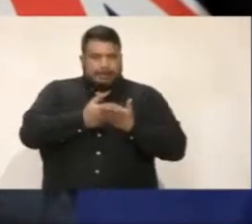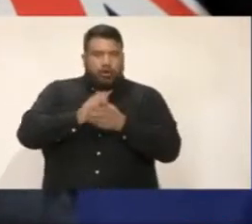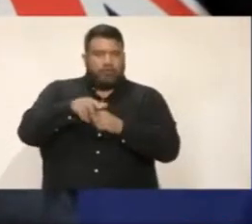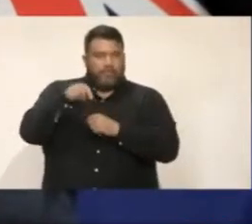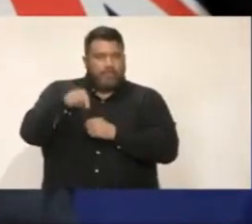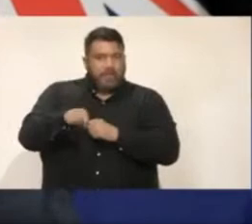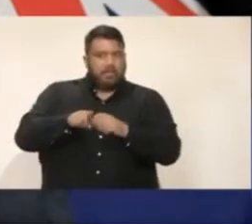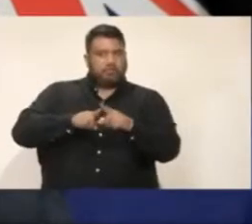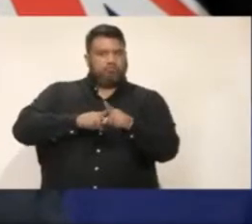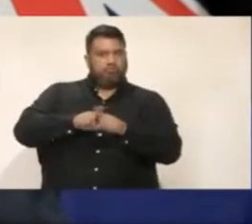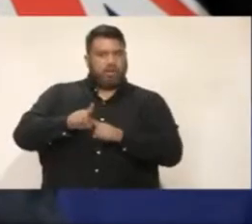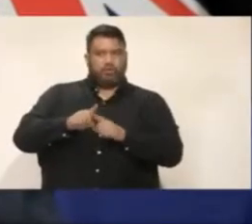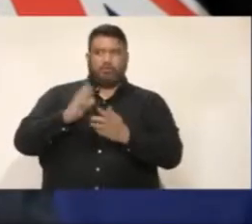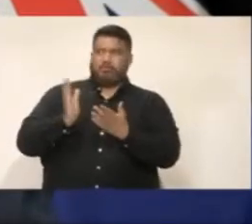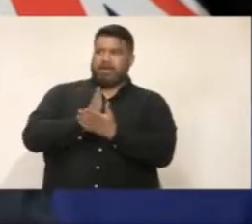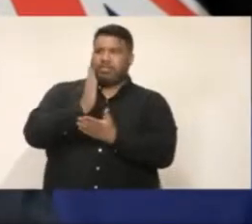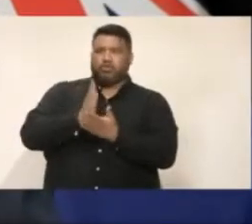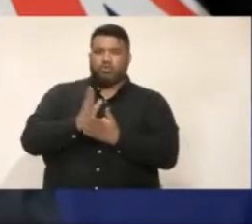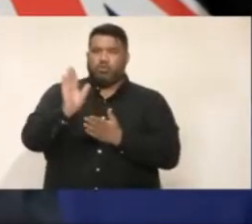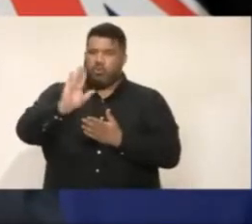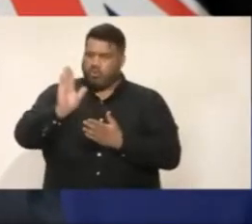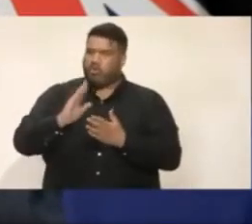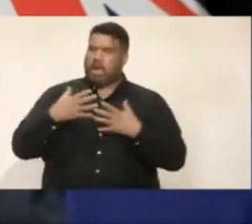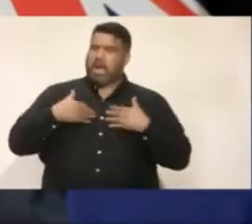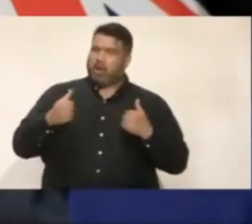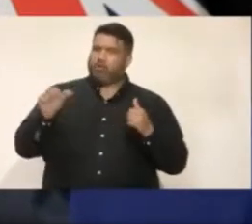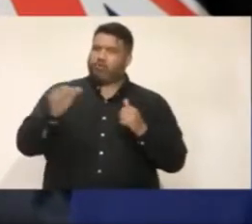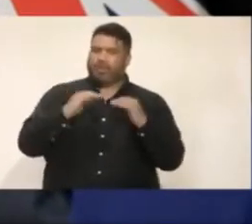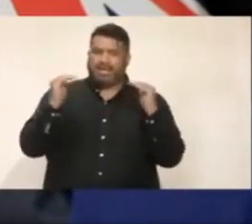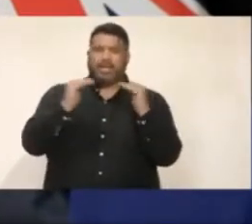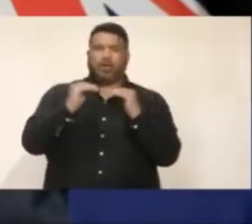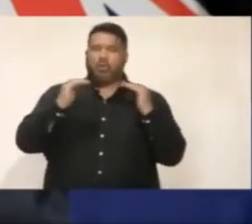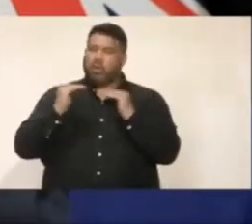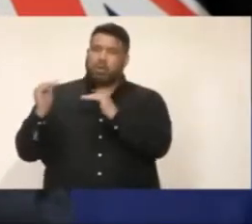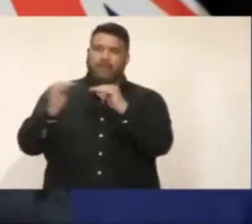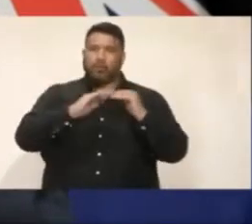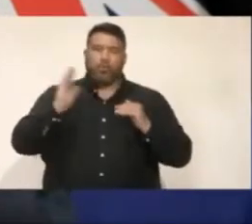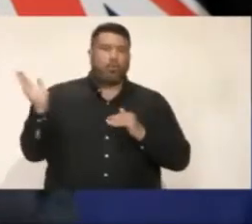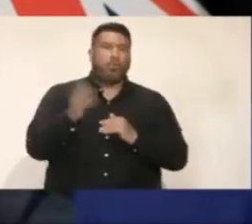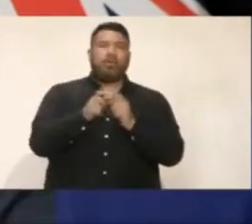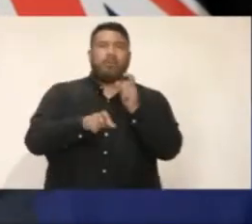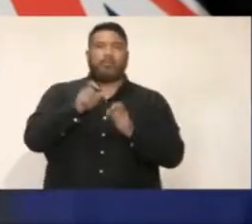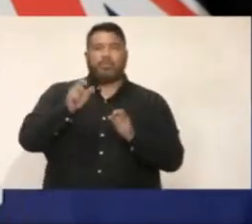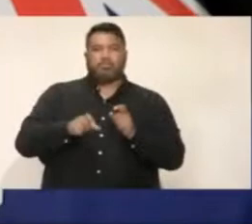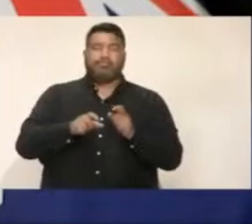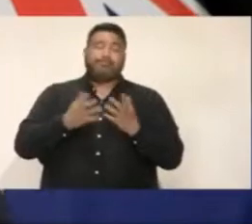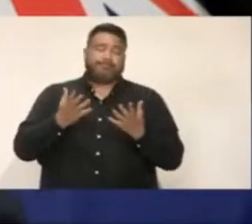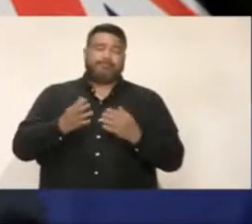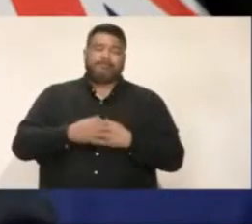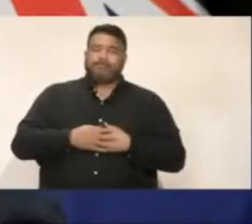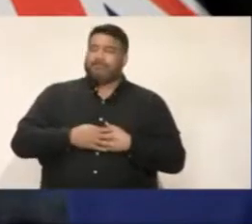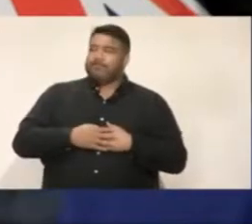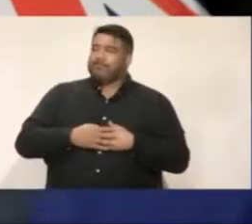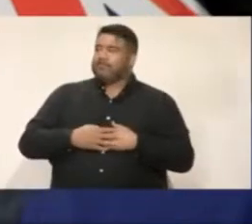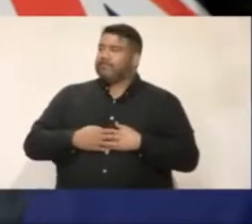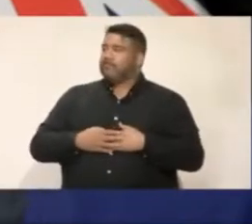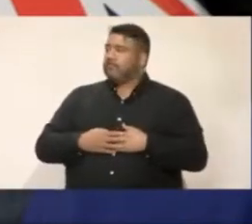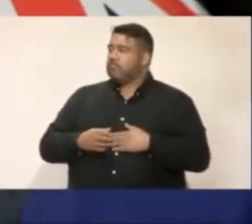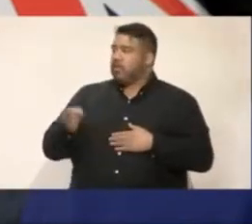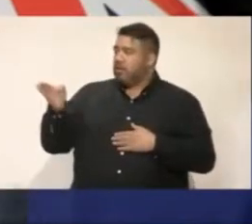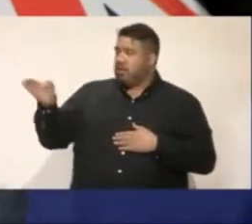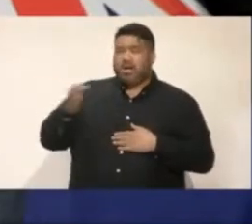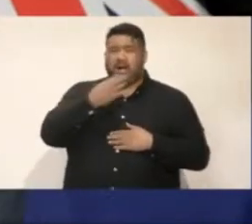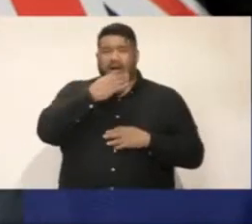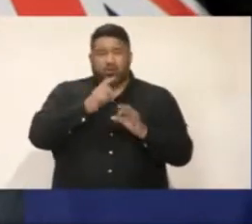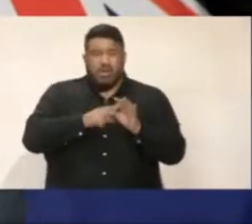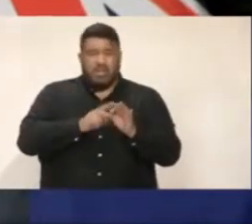this ensuring equitable access to, experience of and outcomes from care. Those populations, those demographics